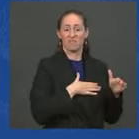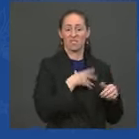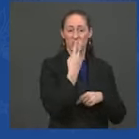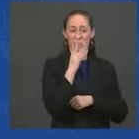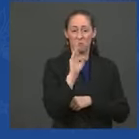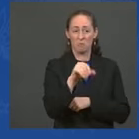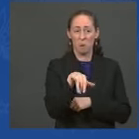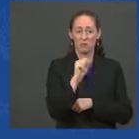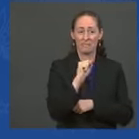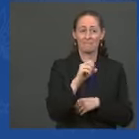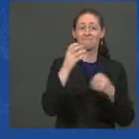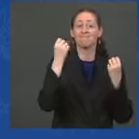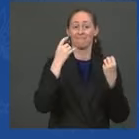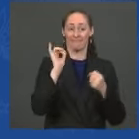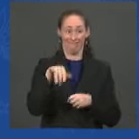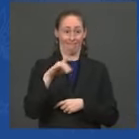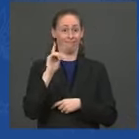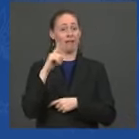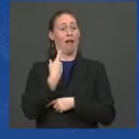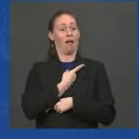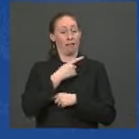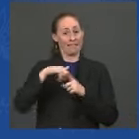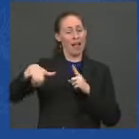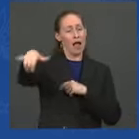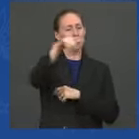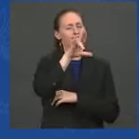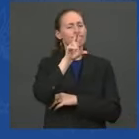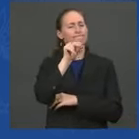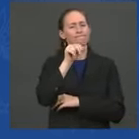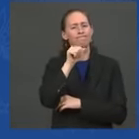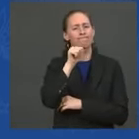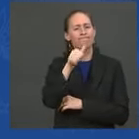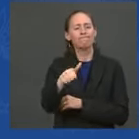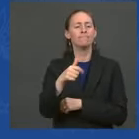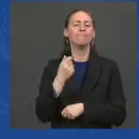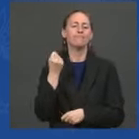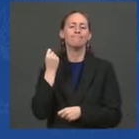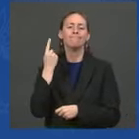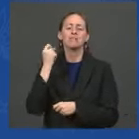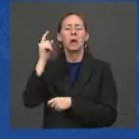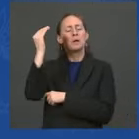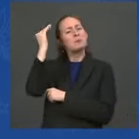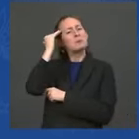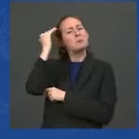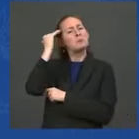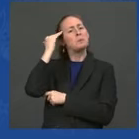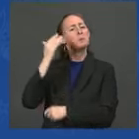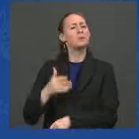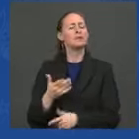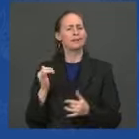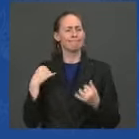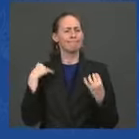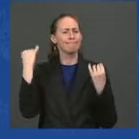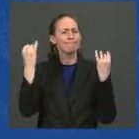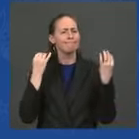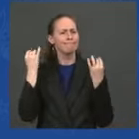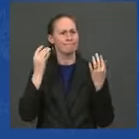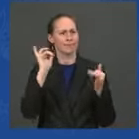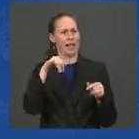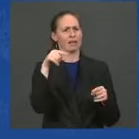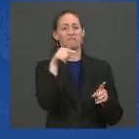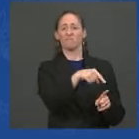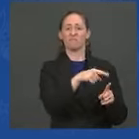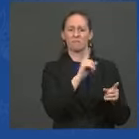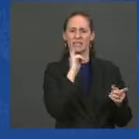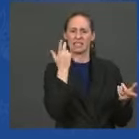that option. So I've been conscious of the concern and the lack of access and the lack